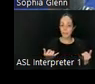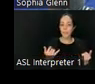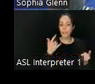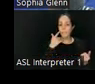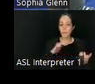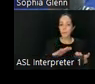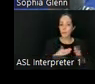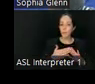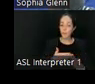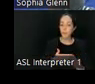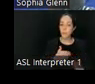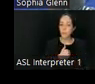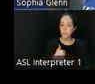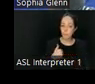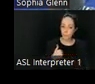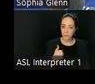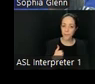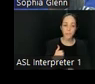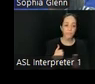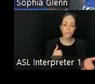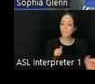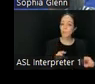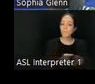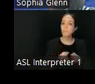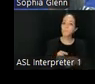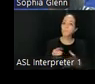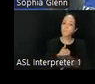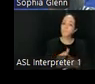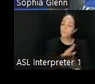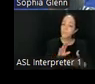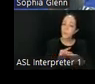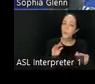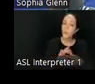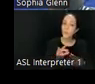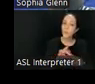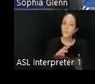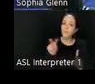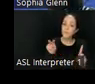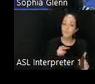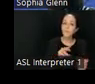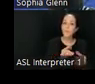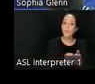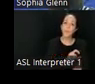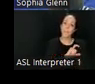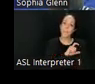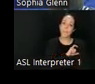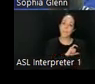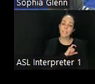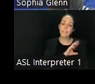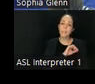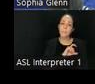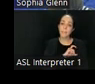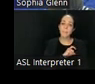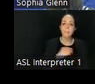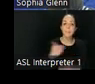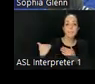members. Community members can also share their story about policing and police accountability.